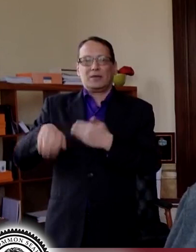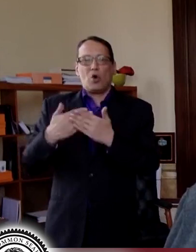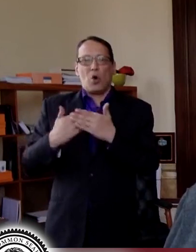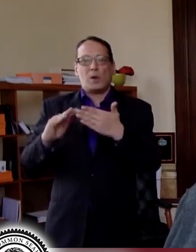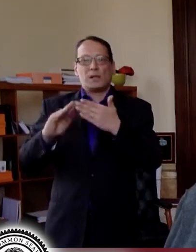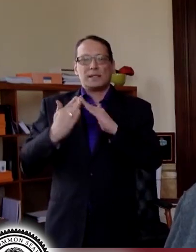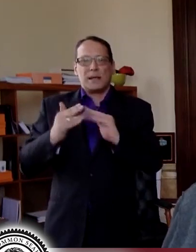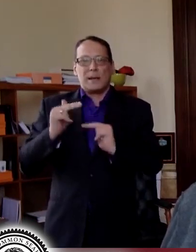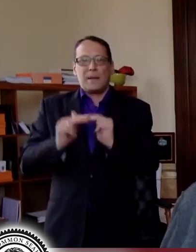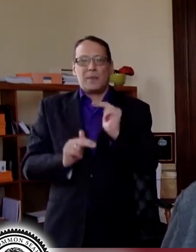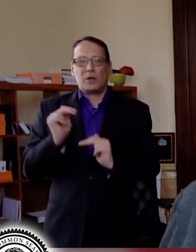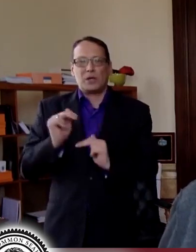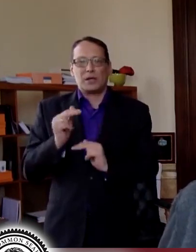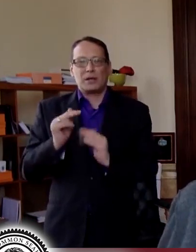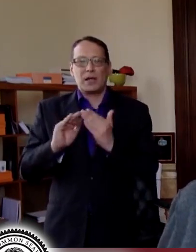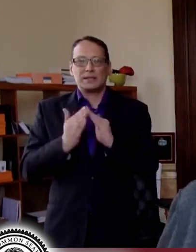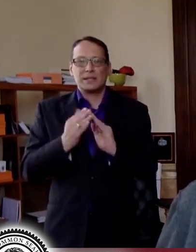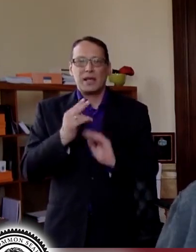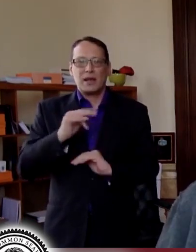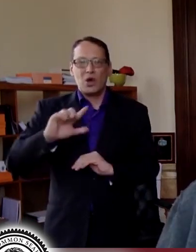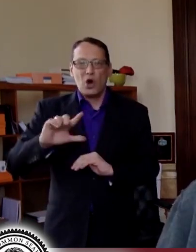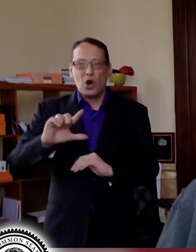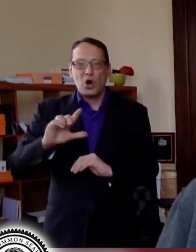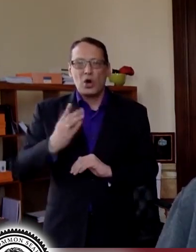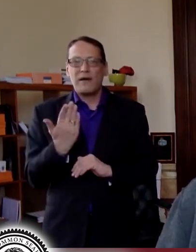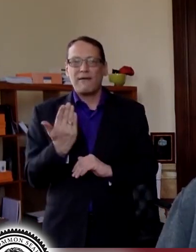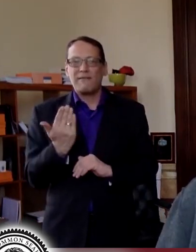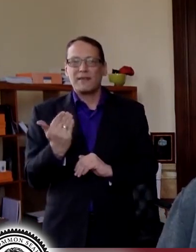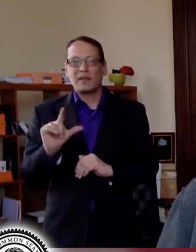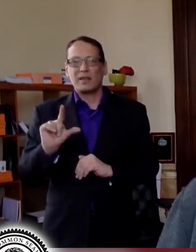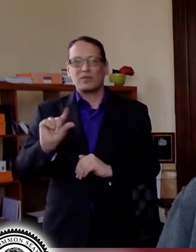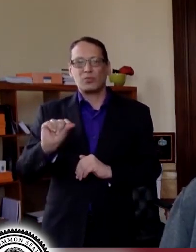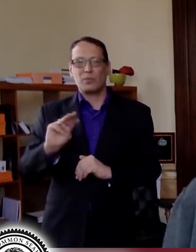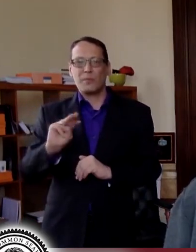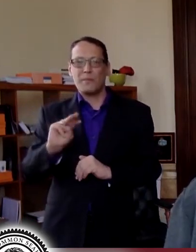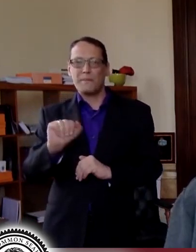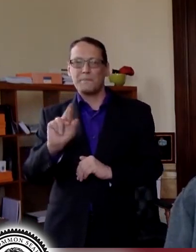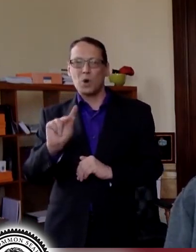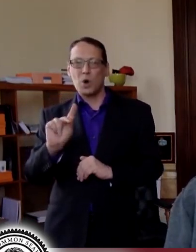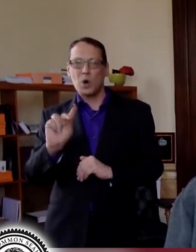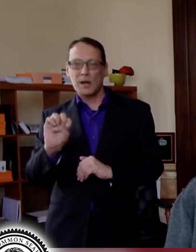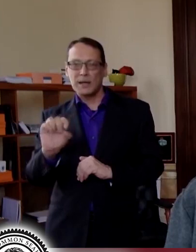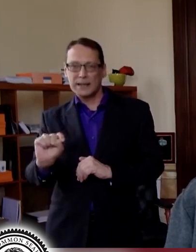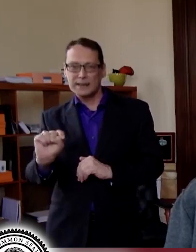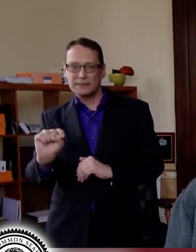buildings, office buildings, City Hall, 1520 Market, and there has also been,